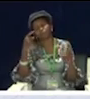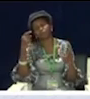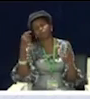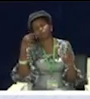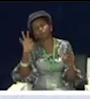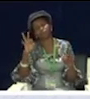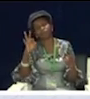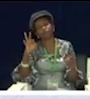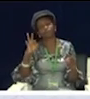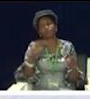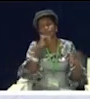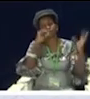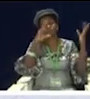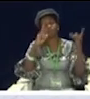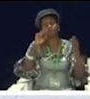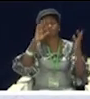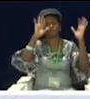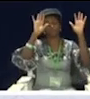of sudden miracles